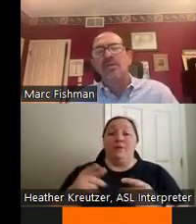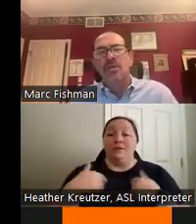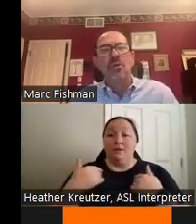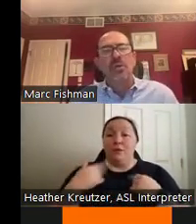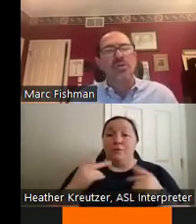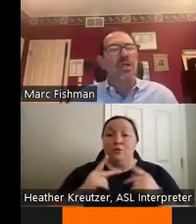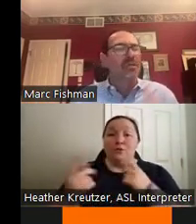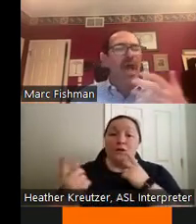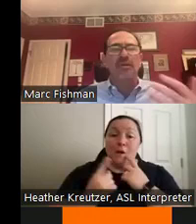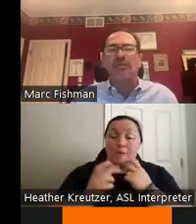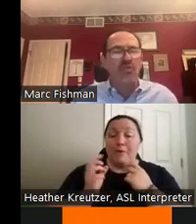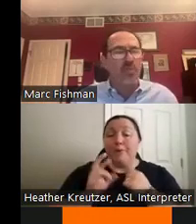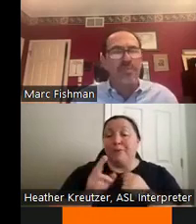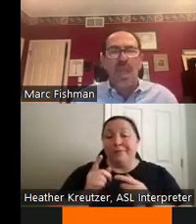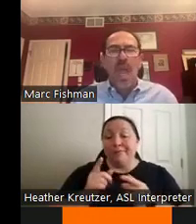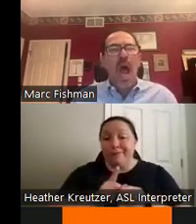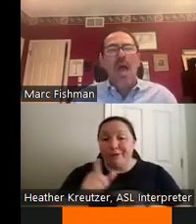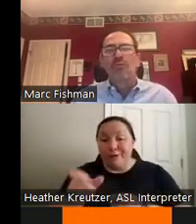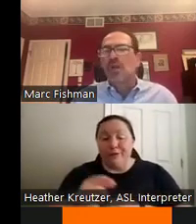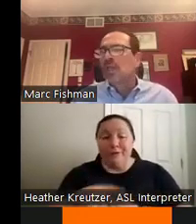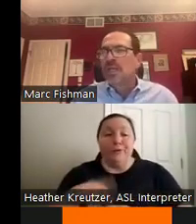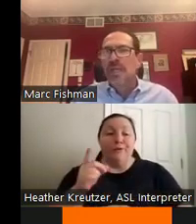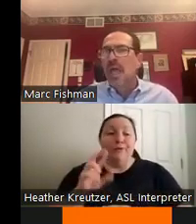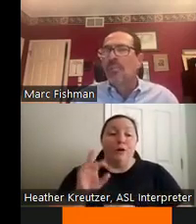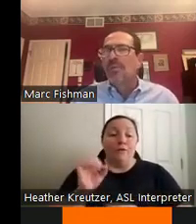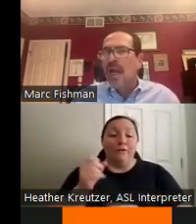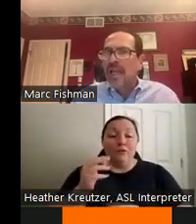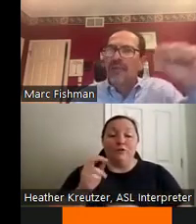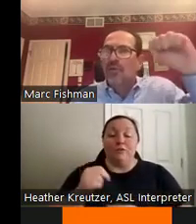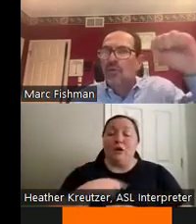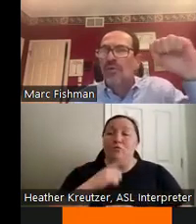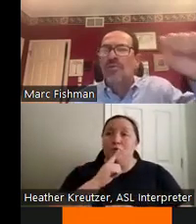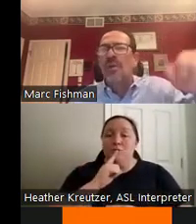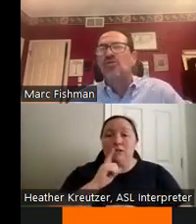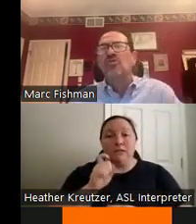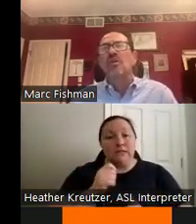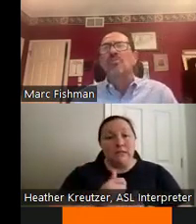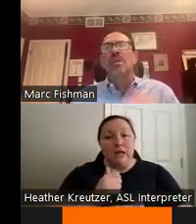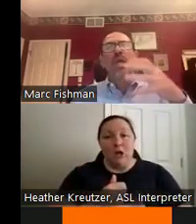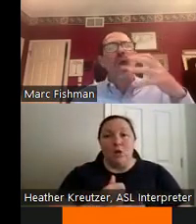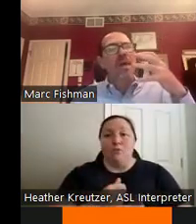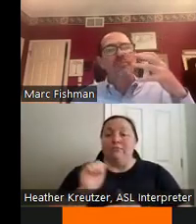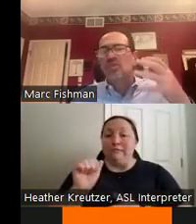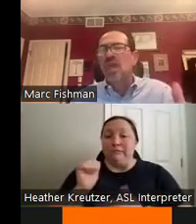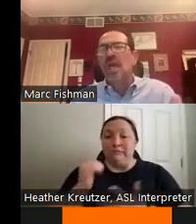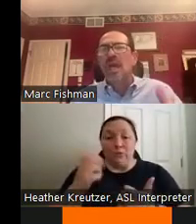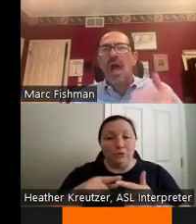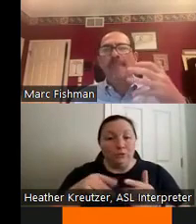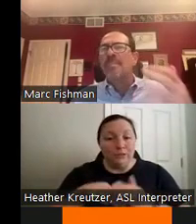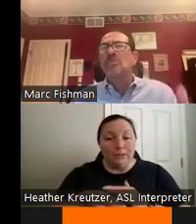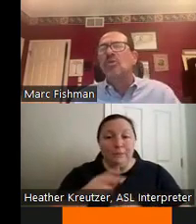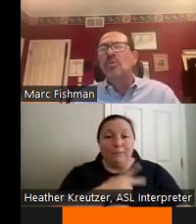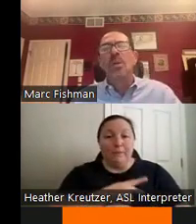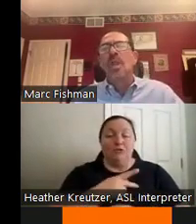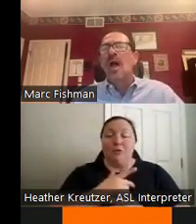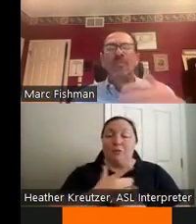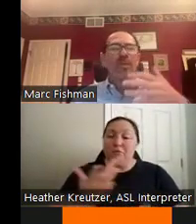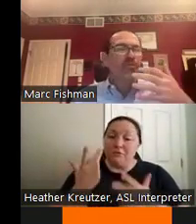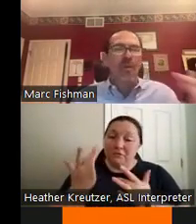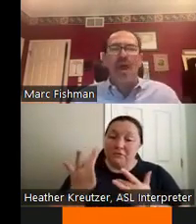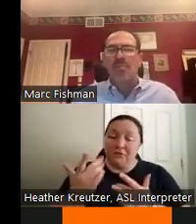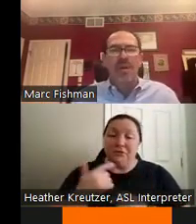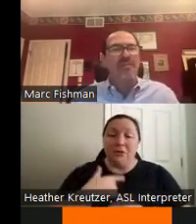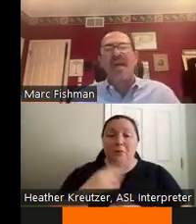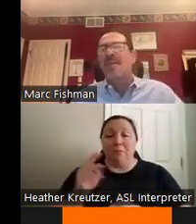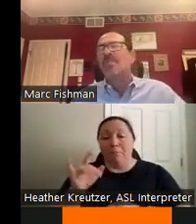me, coming to you, and says, Dr. Fishman, I really need help, knocking at the door of inpatient treatment. I'm sick, I'm miserable, I've